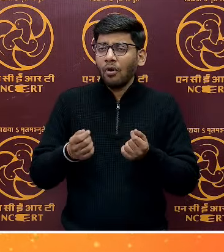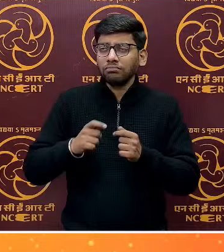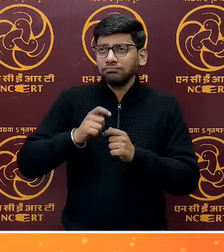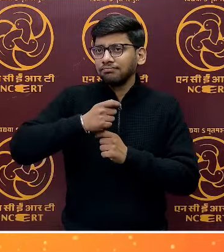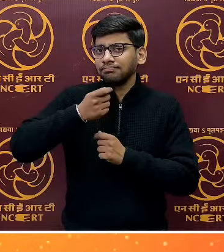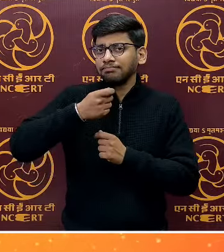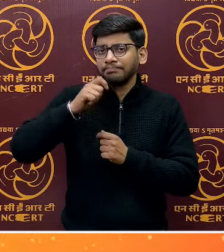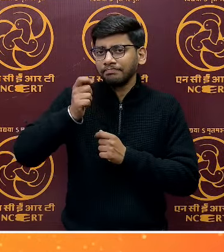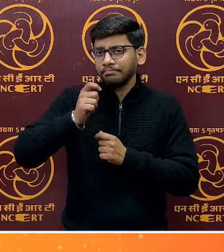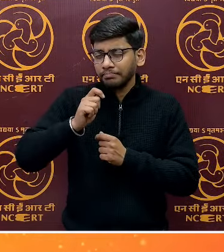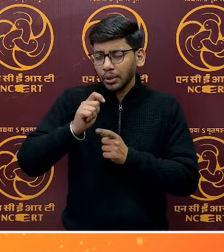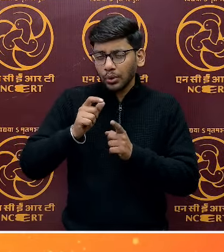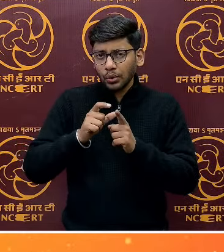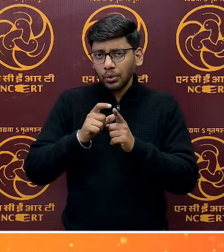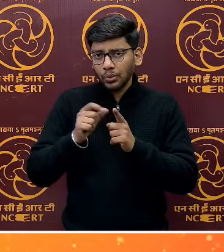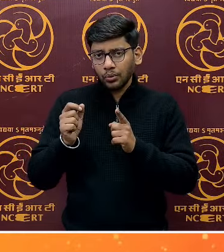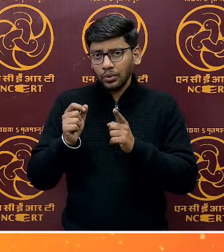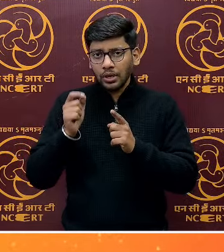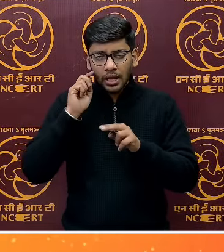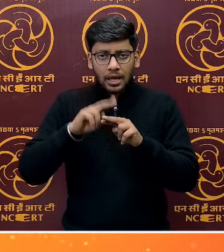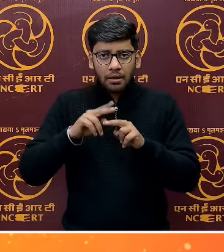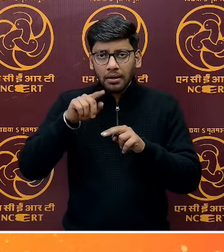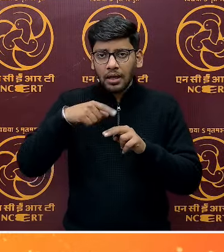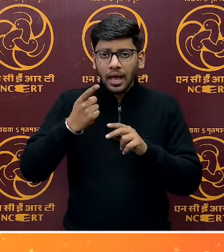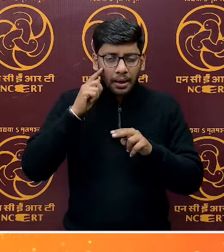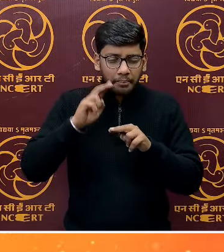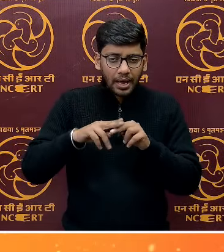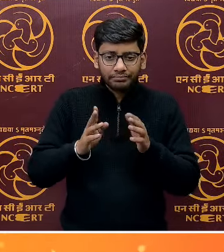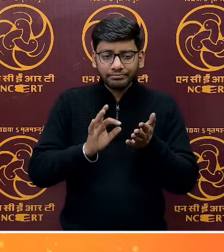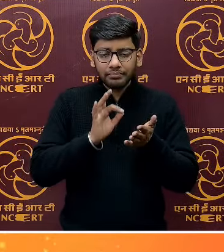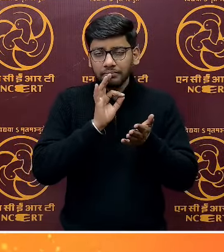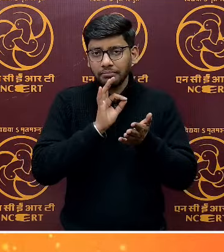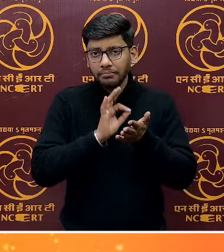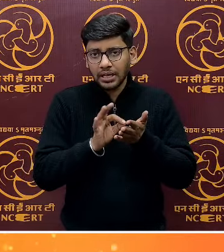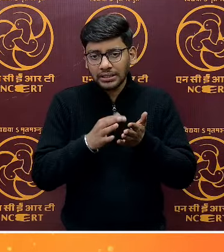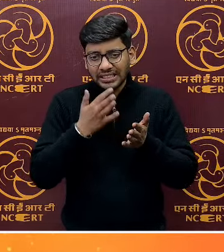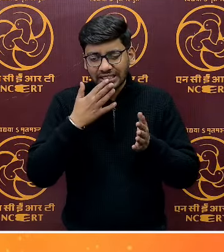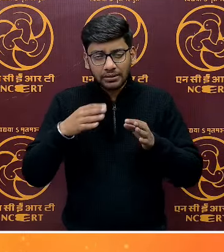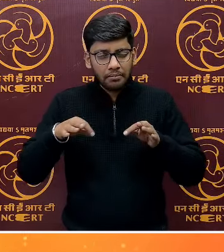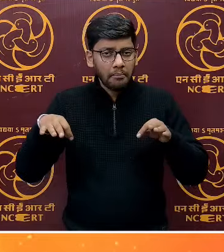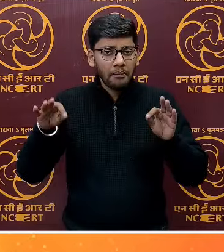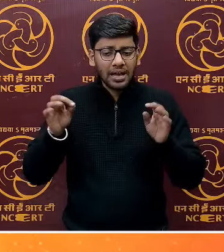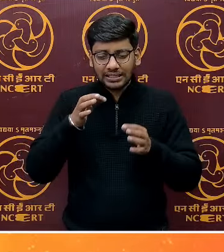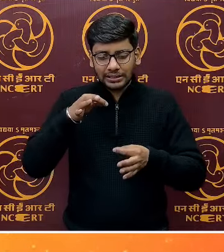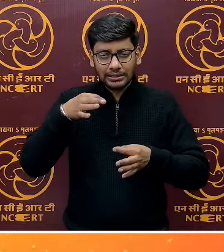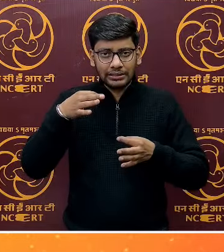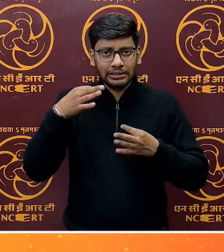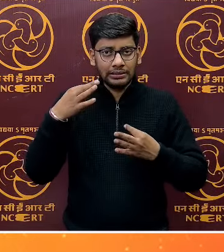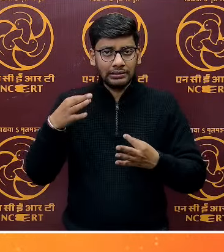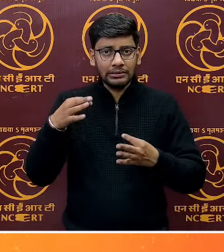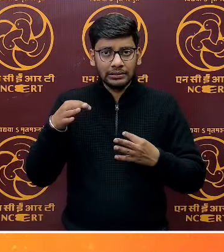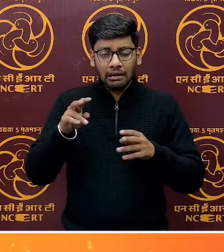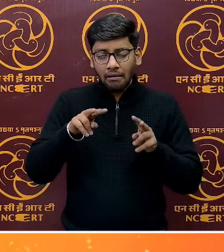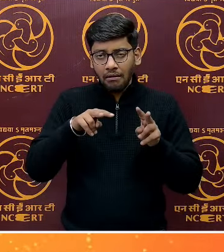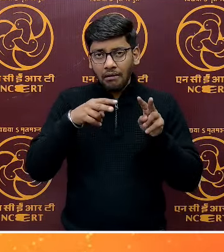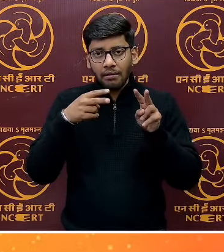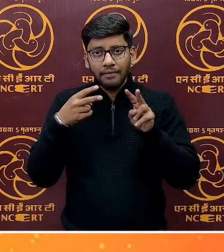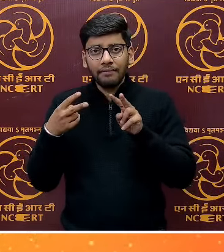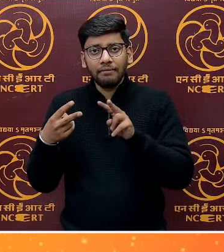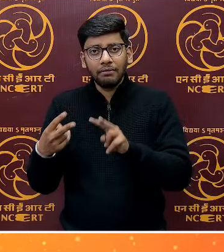there. Then I would drift upon the paper wings and hear the songs that the wild wind